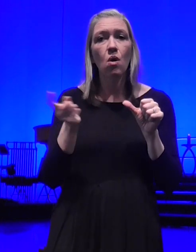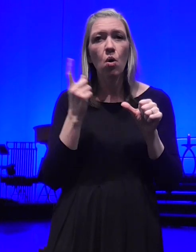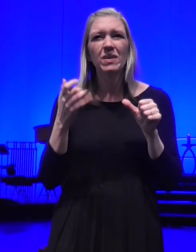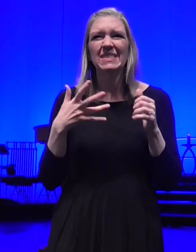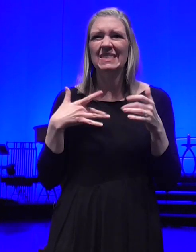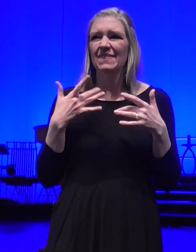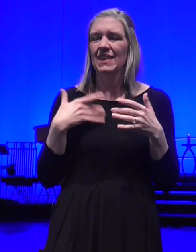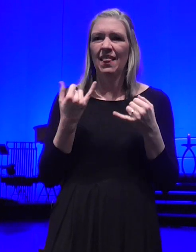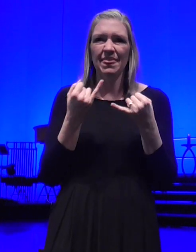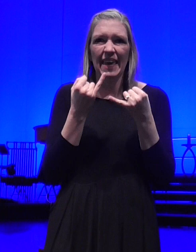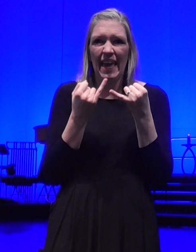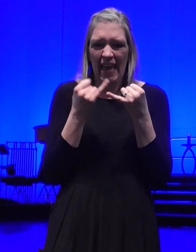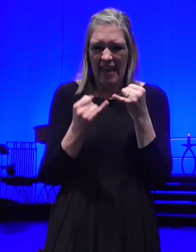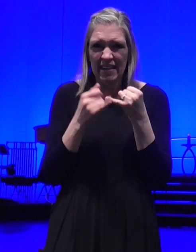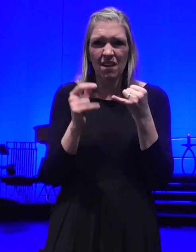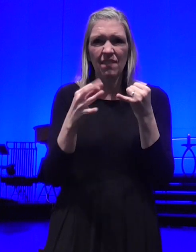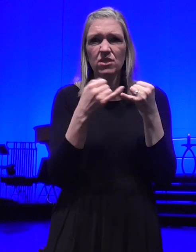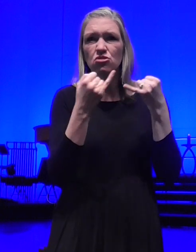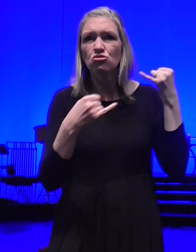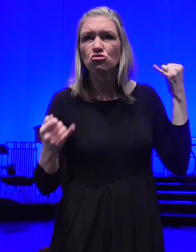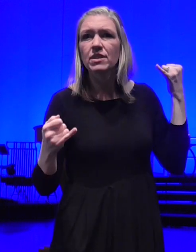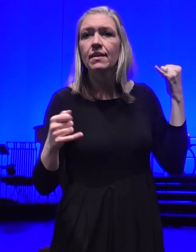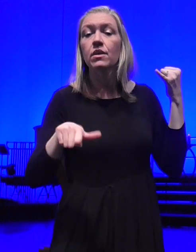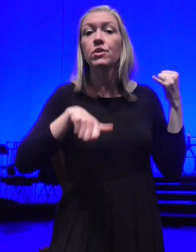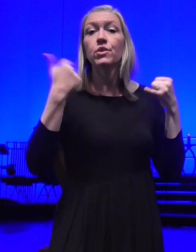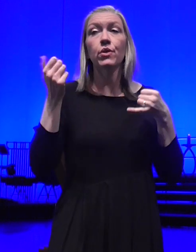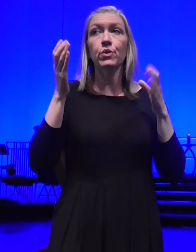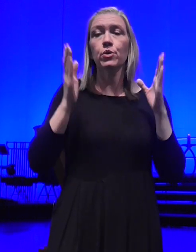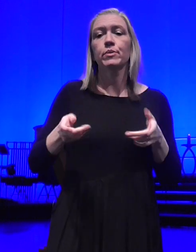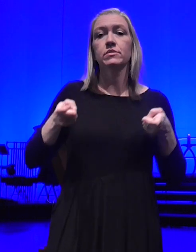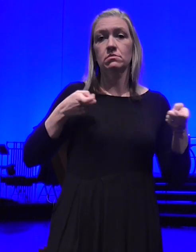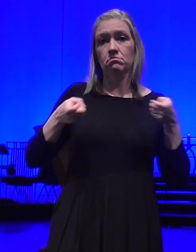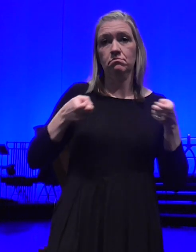strings that somebody else pulls.